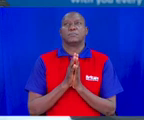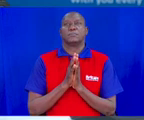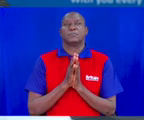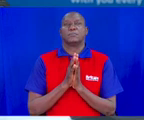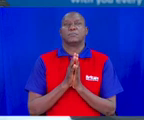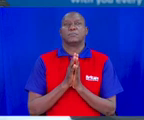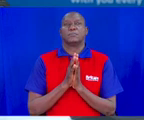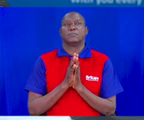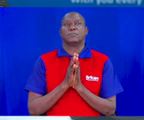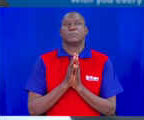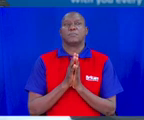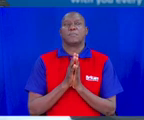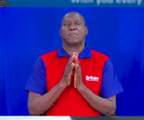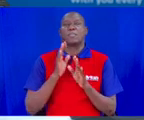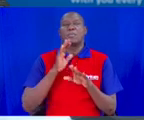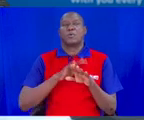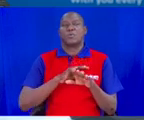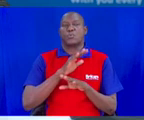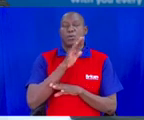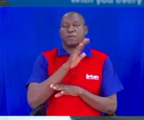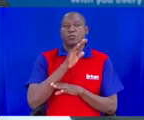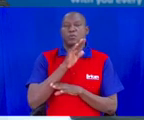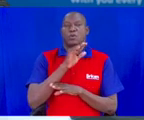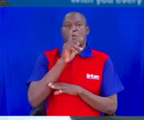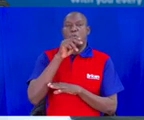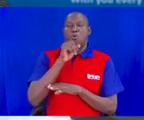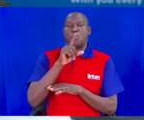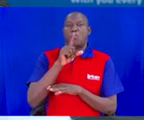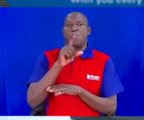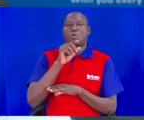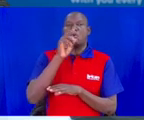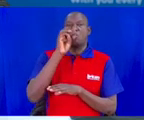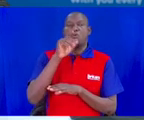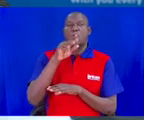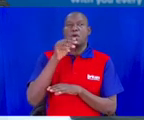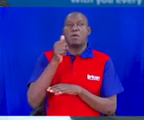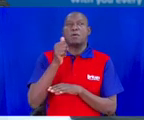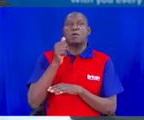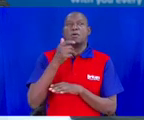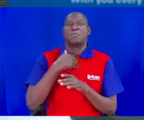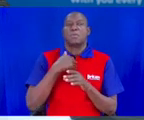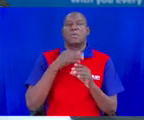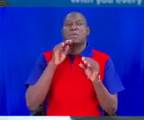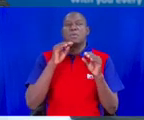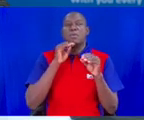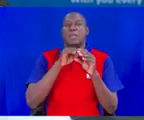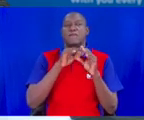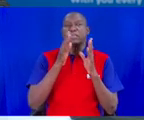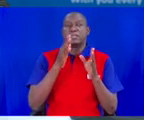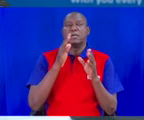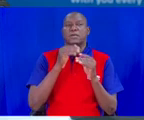Okay, good afternoon. My name is Paul Moriah. I am an investor in Britam Money Market Fund.